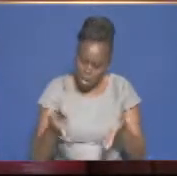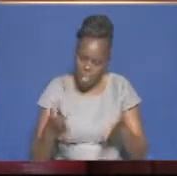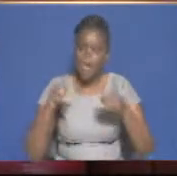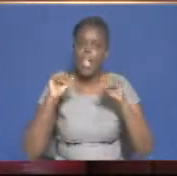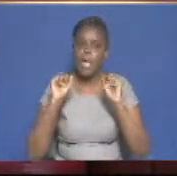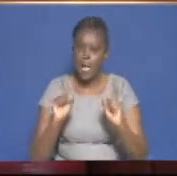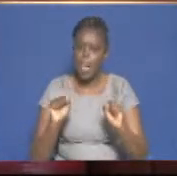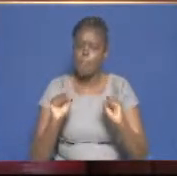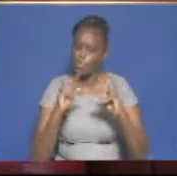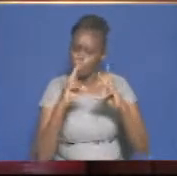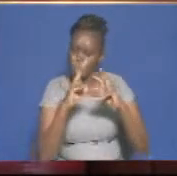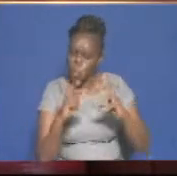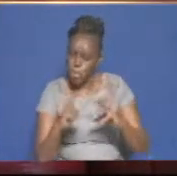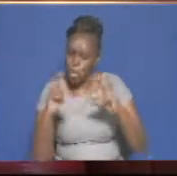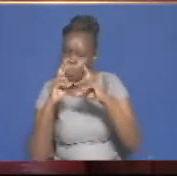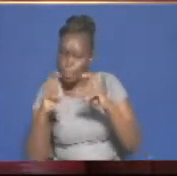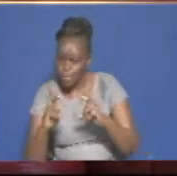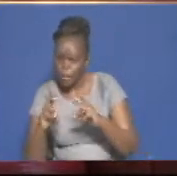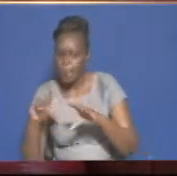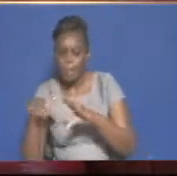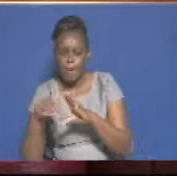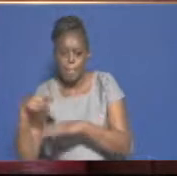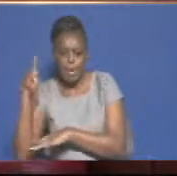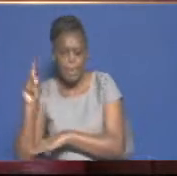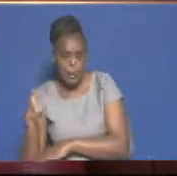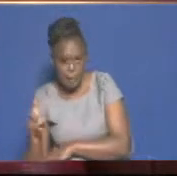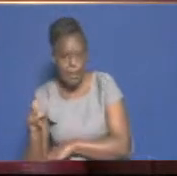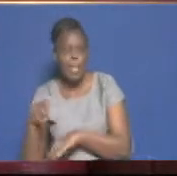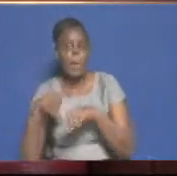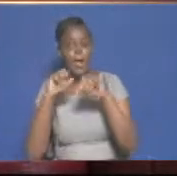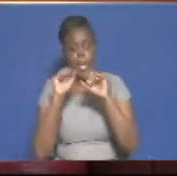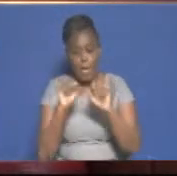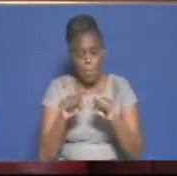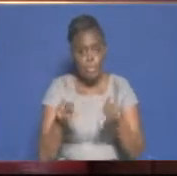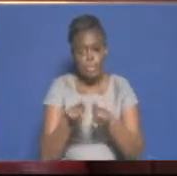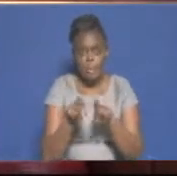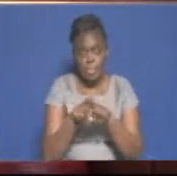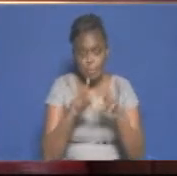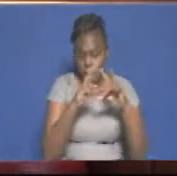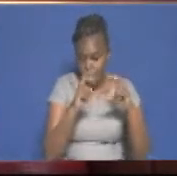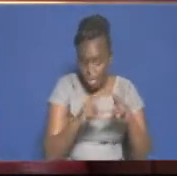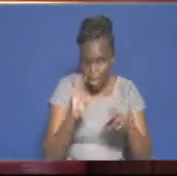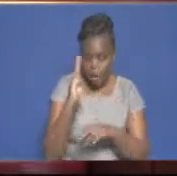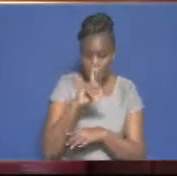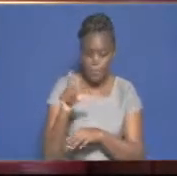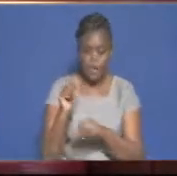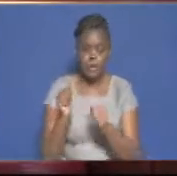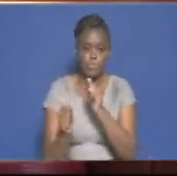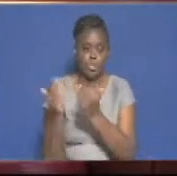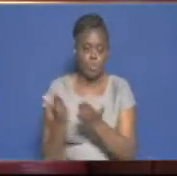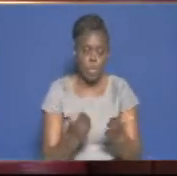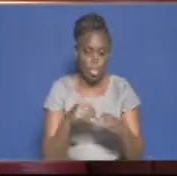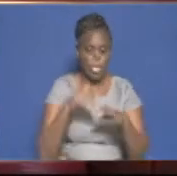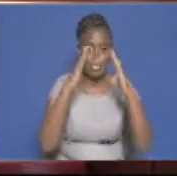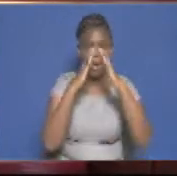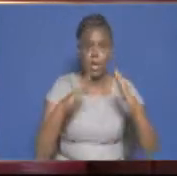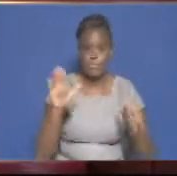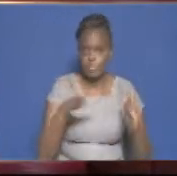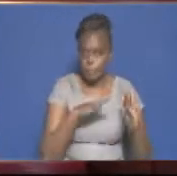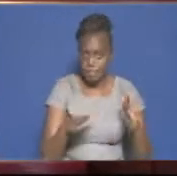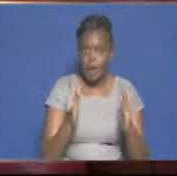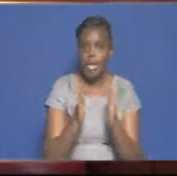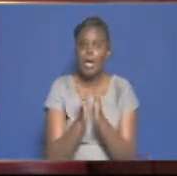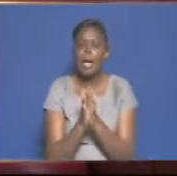to interrogate members of the executive. We are able to, you know, interrogate the bills which are coming into this house, Mr. Speaker,